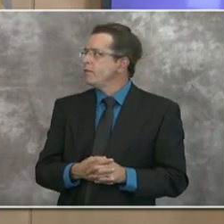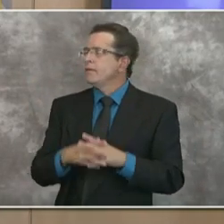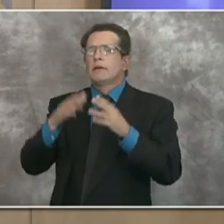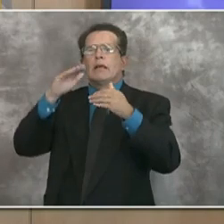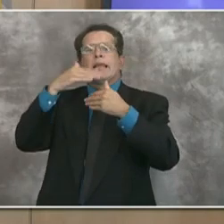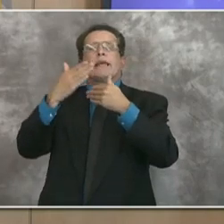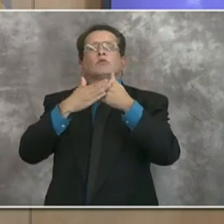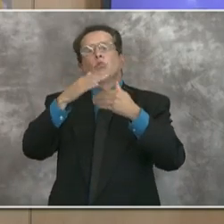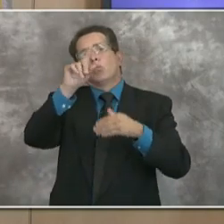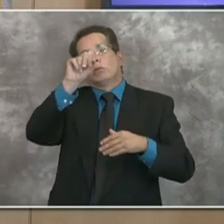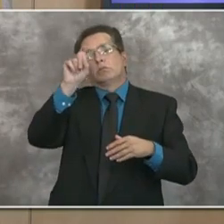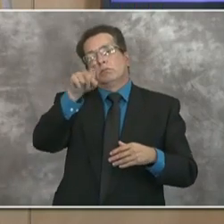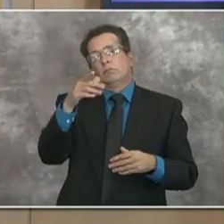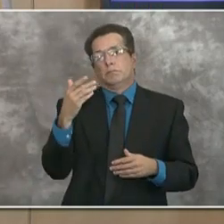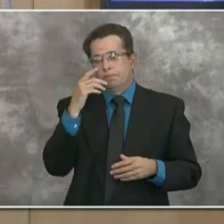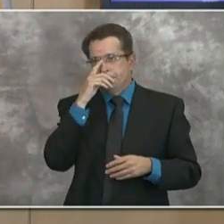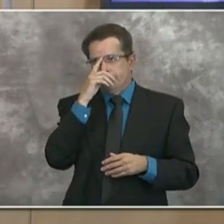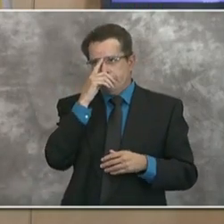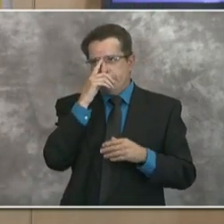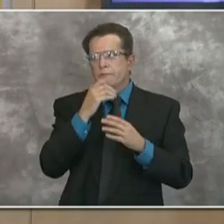Okay, next question.